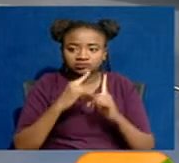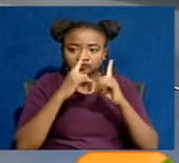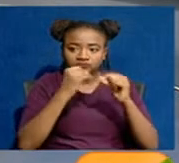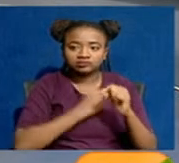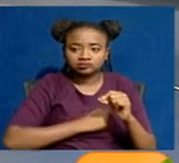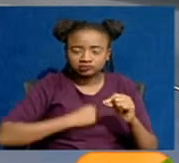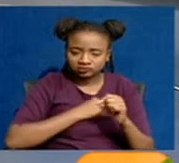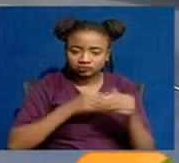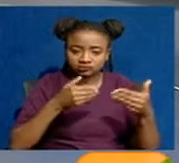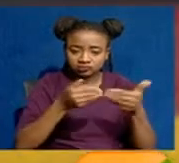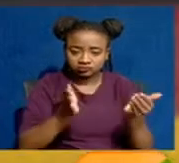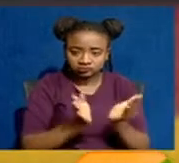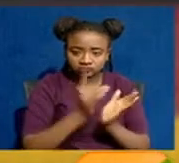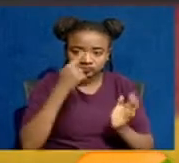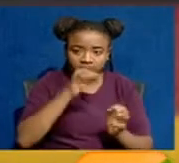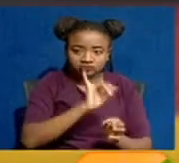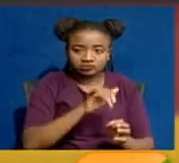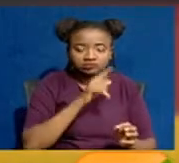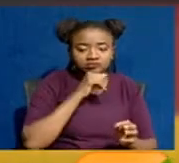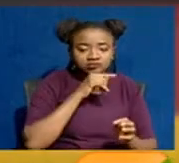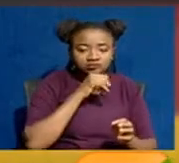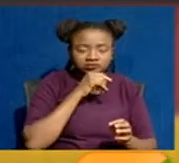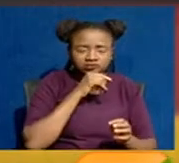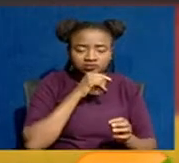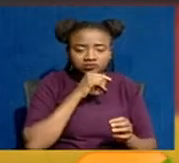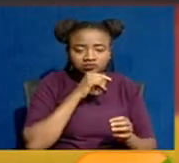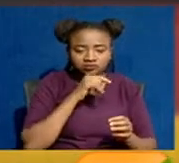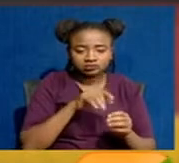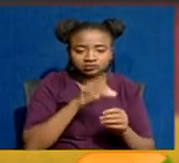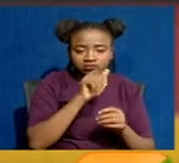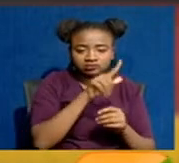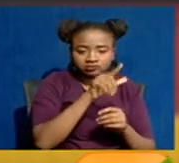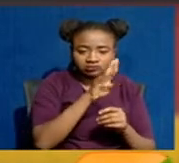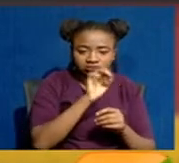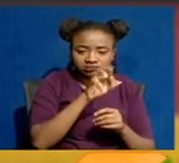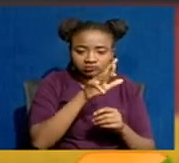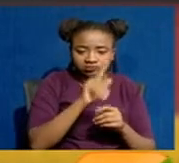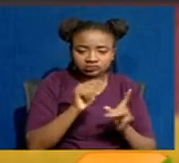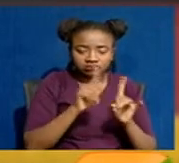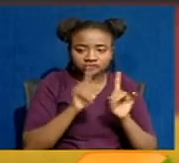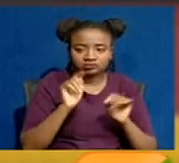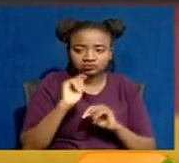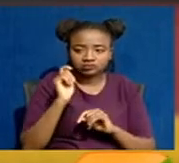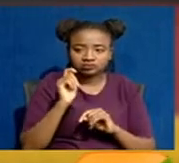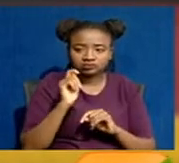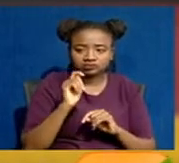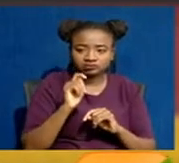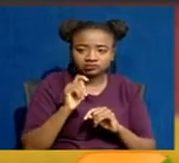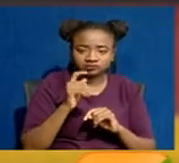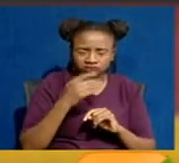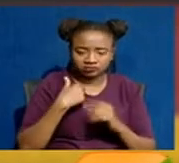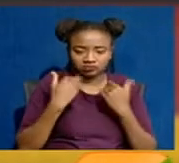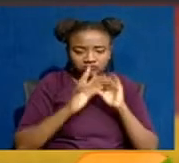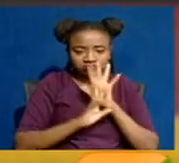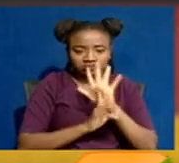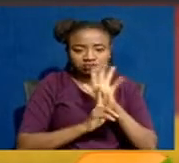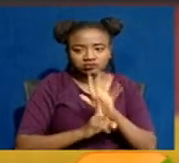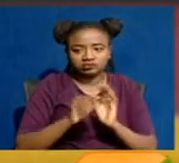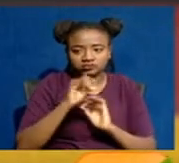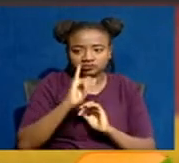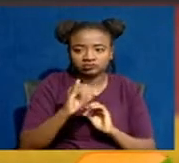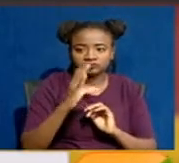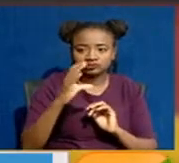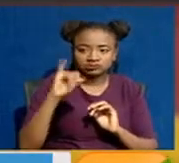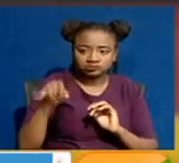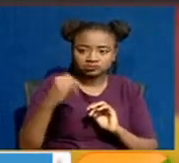Albert Ojwang. And this is on not only my behalf, but also on behalf of the entire Kenya section of the International Commission of Jurists. We are deeply troubled by what